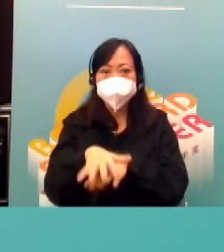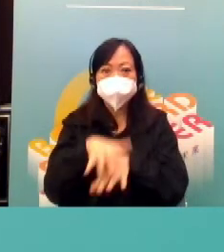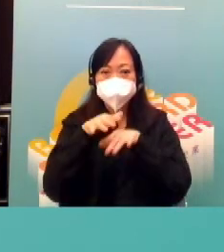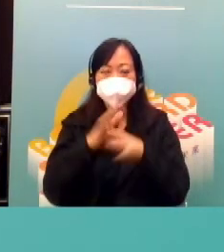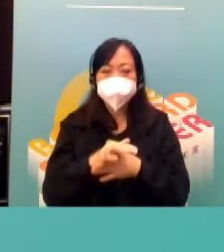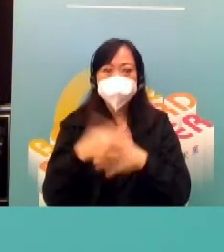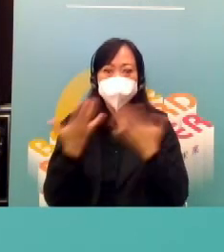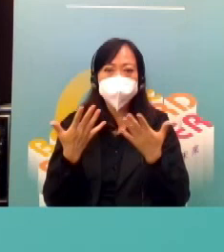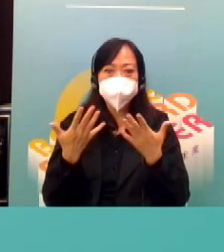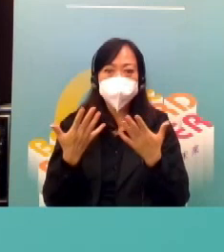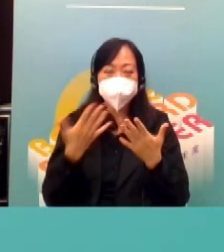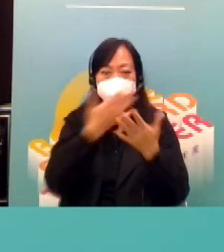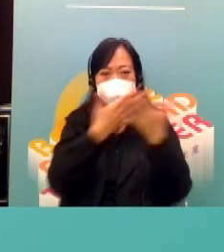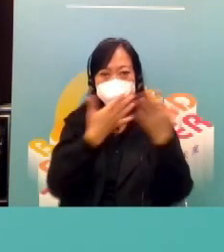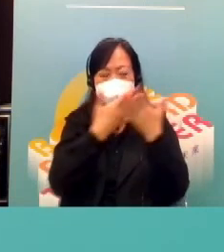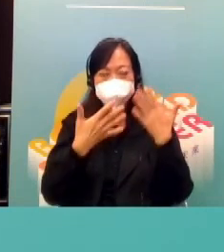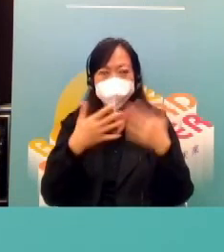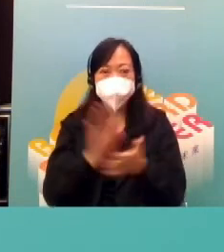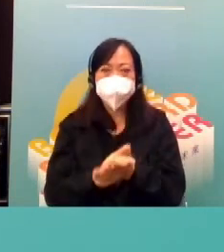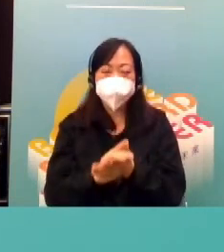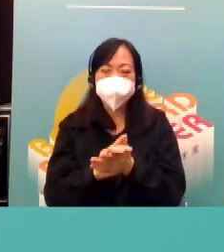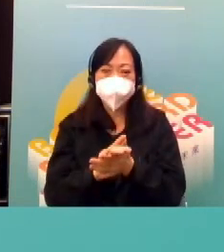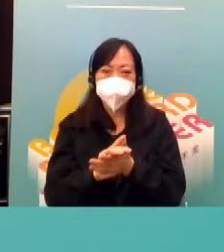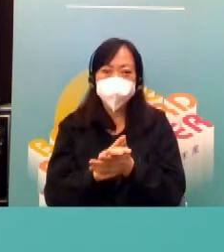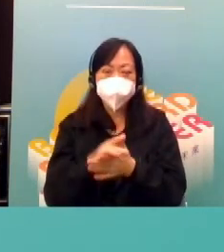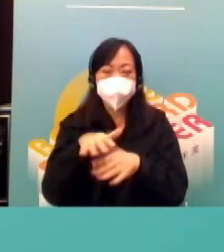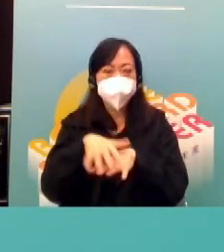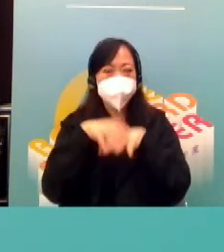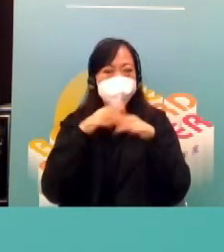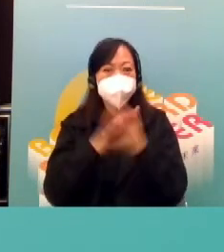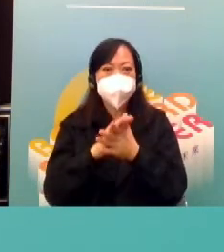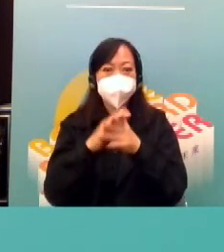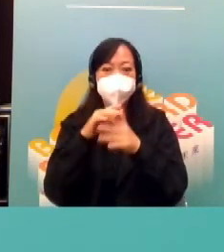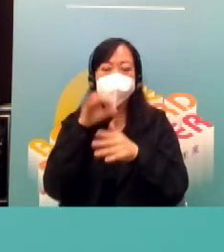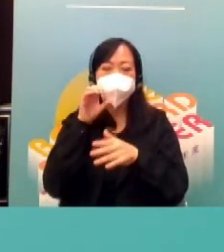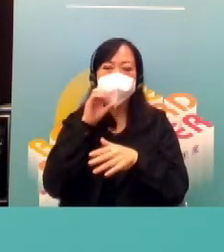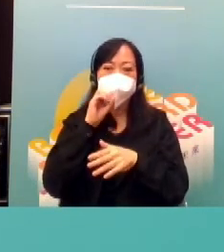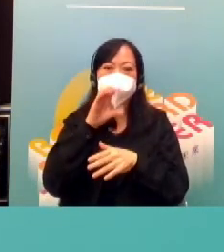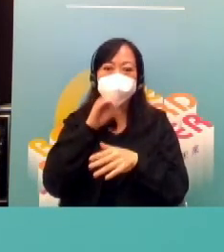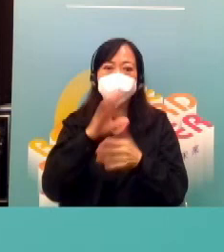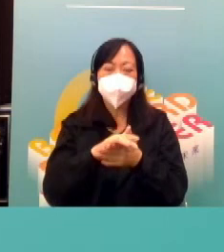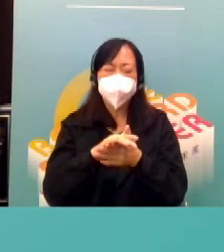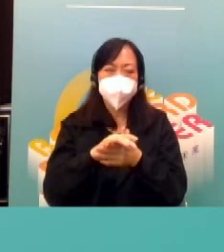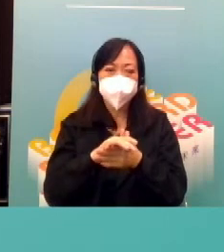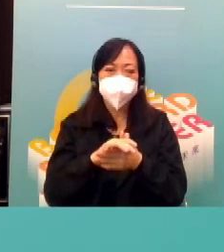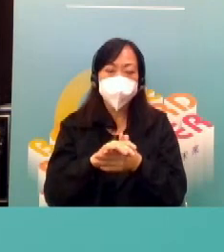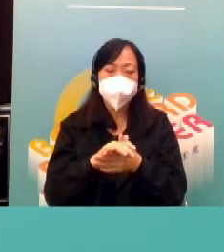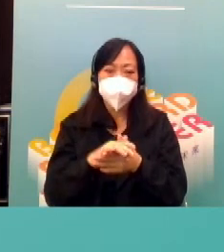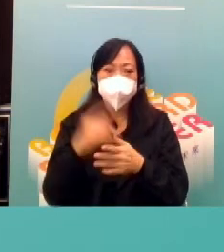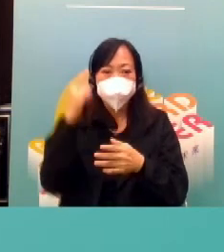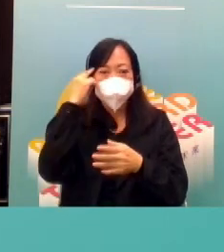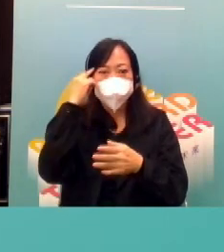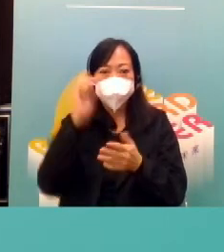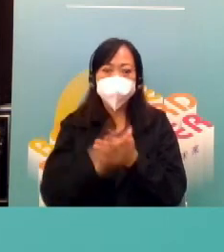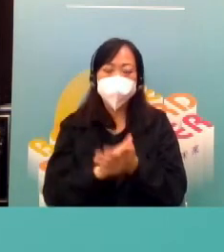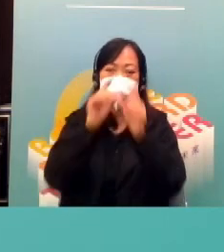you for some questions. But before we do that, I'm going to actually ask a few questions for our panelists. But I would like to go back to Jonathan